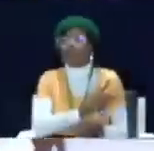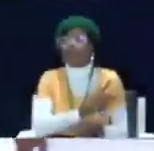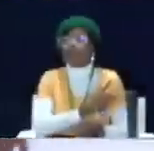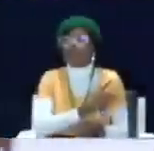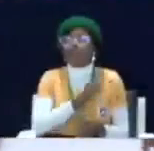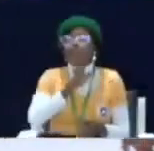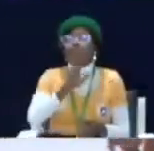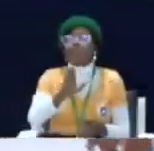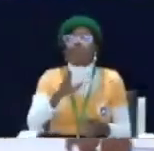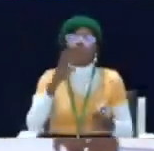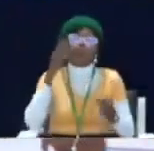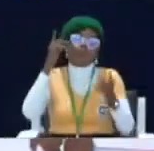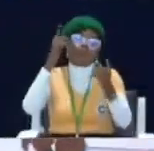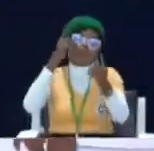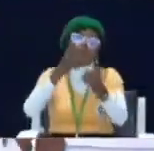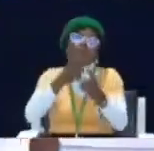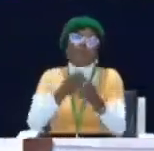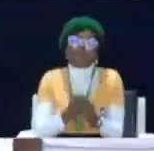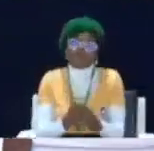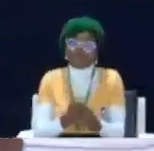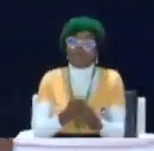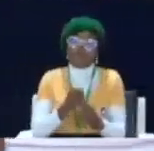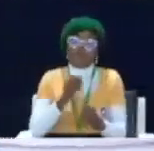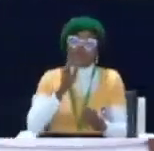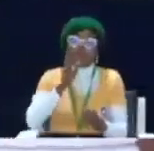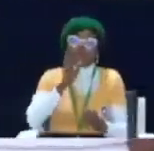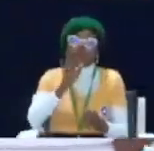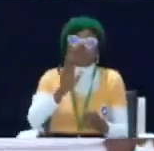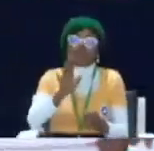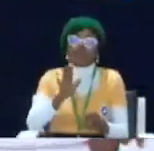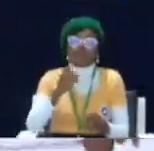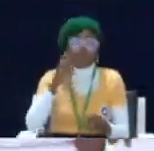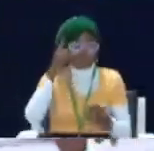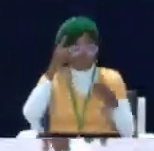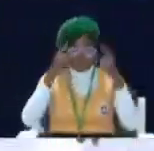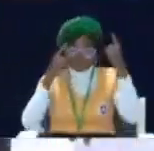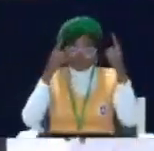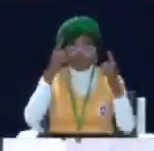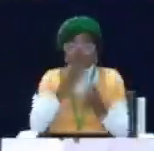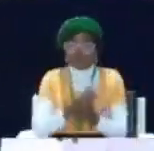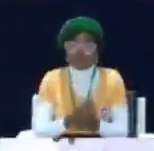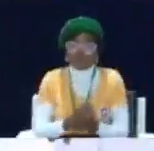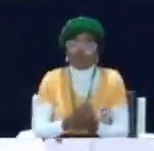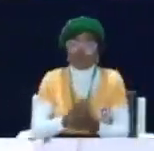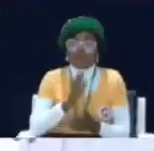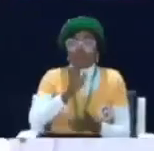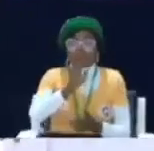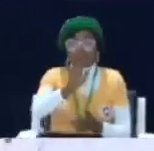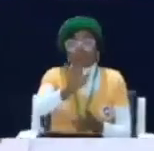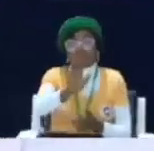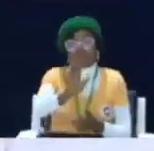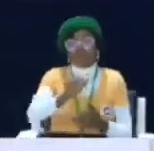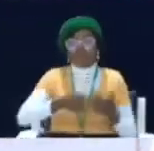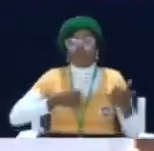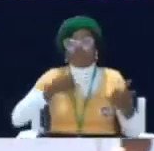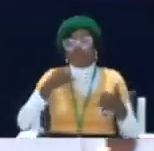your hope. Enlarge your imagination. Enlarge your